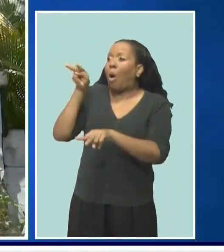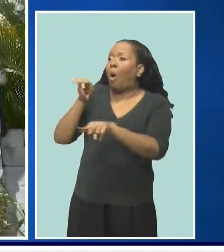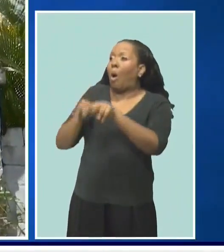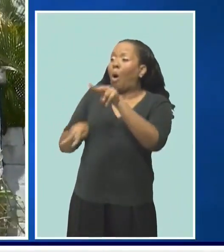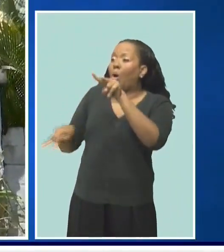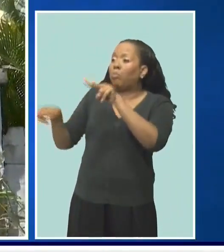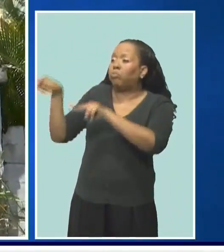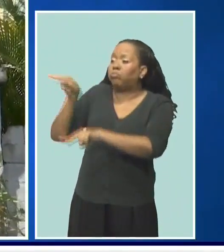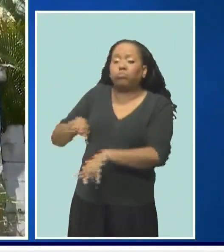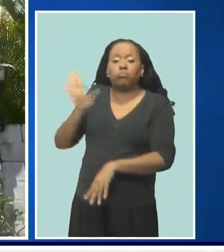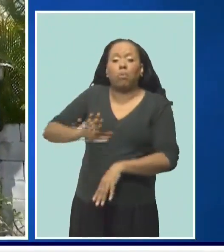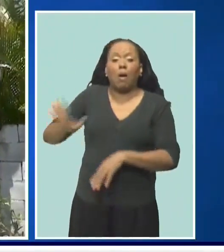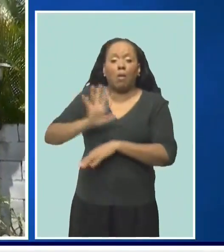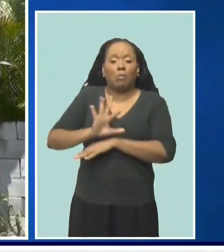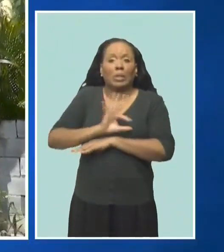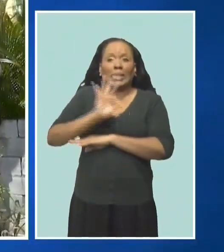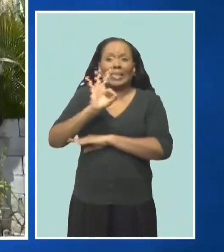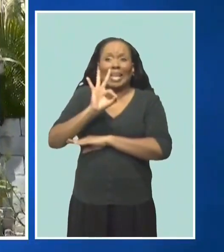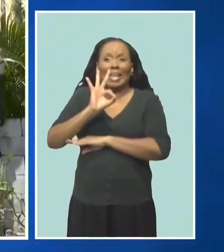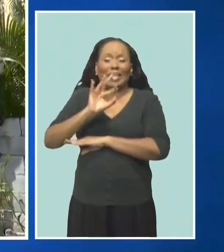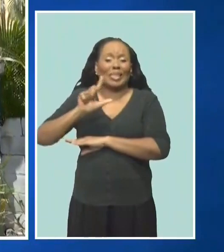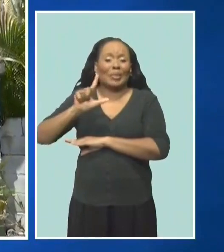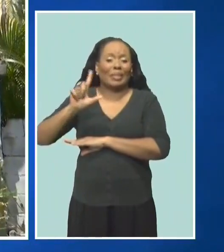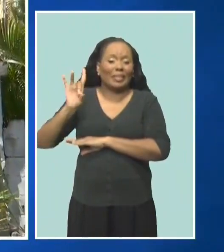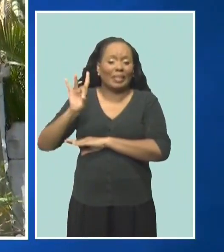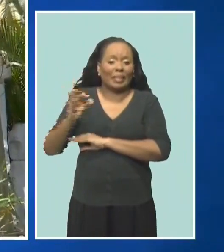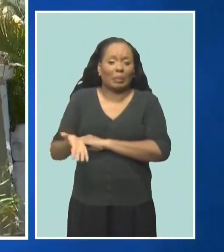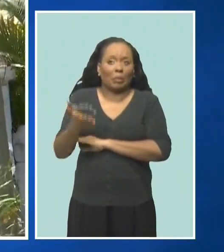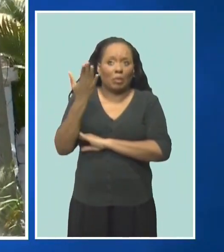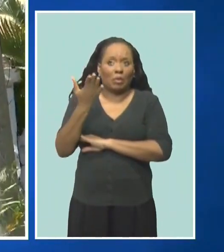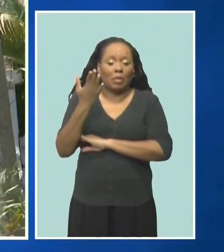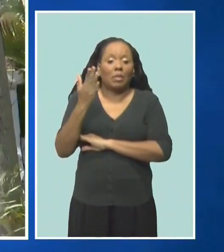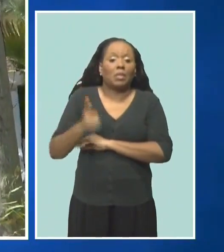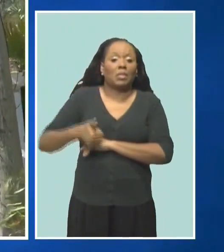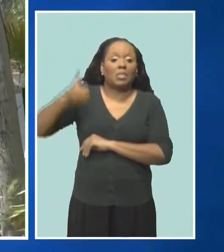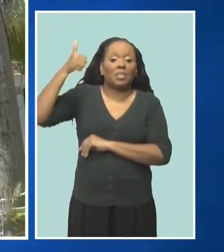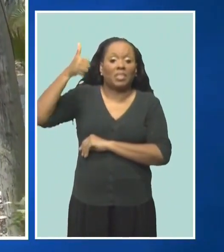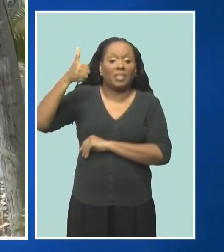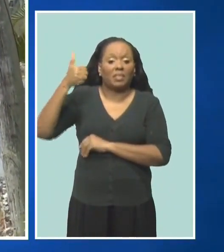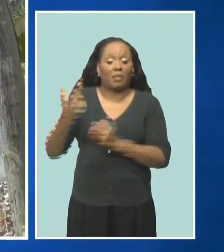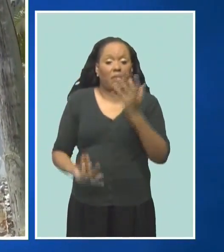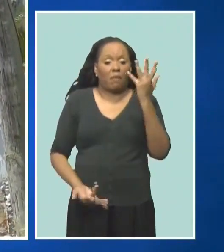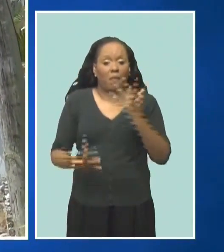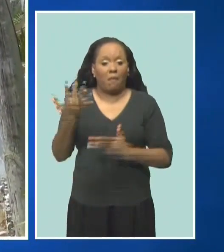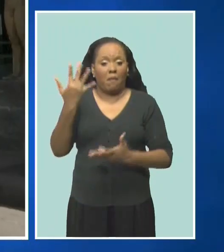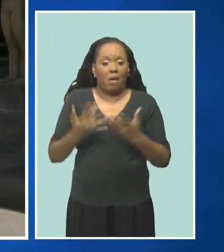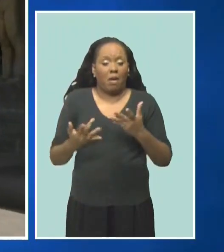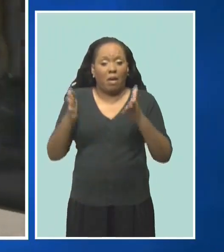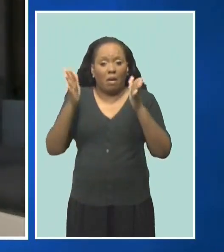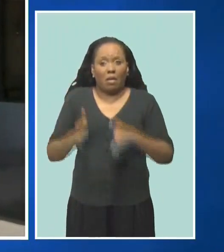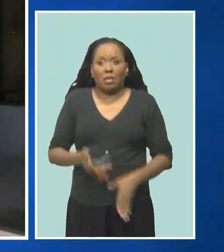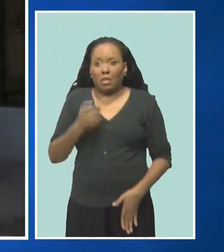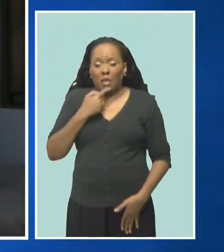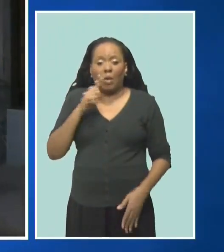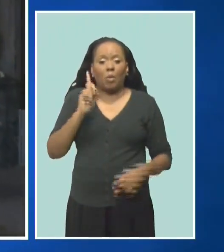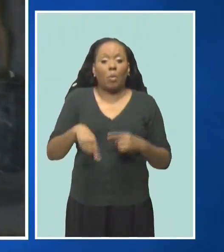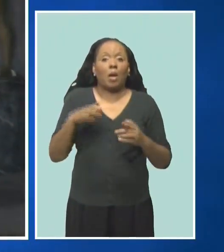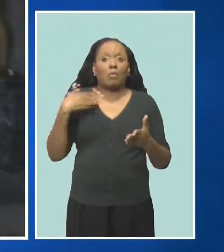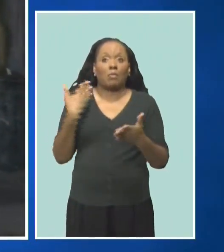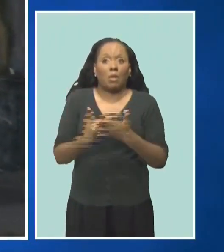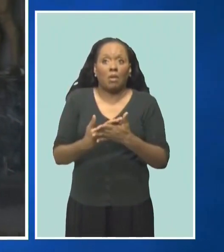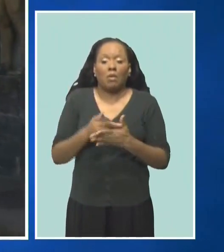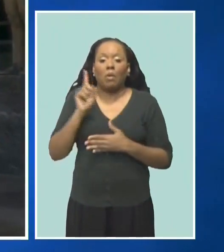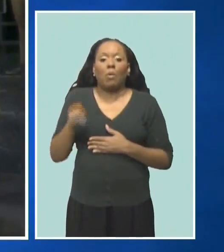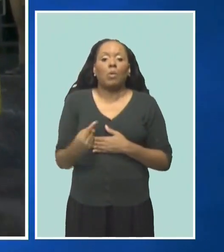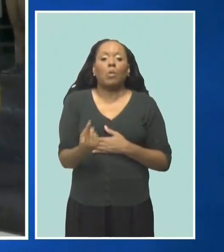fire around 9:28 in the morning. Chief Fire Officer Errol Maynard said on reaching the location, only one operational